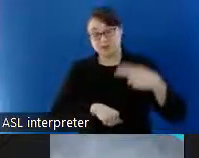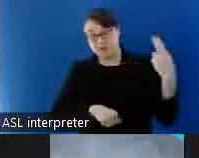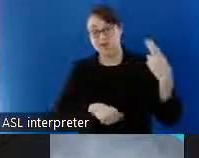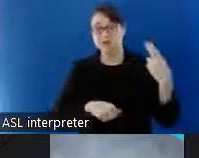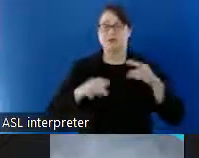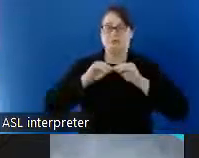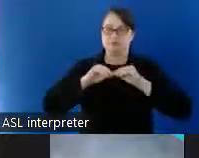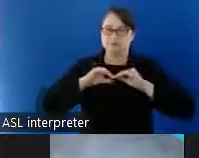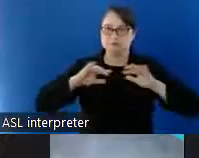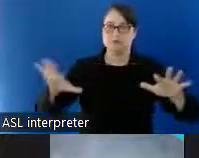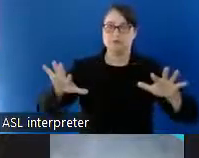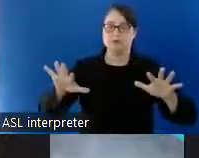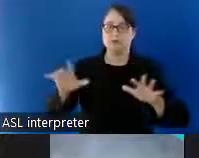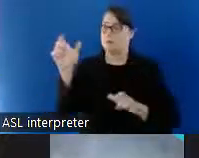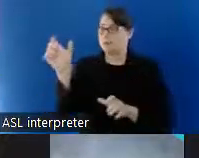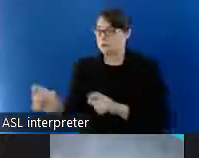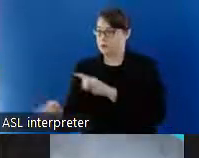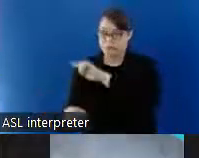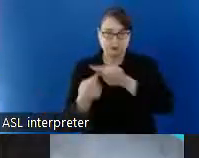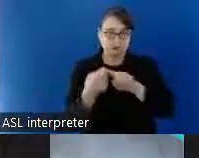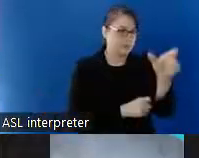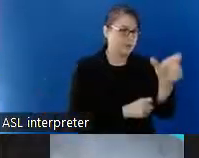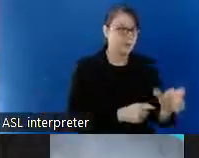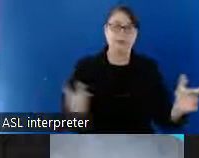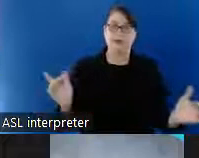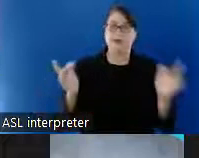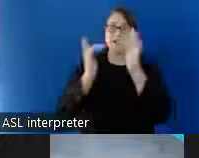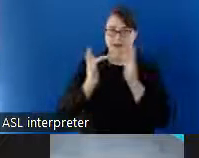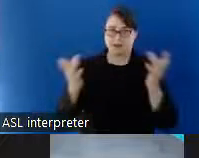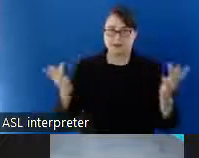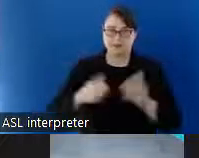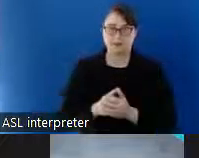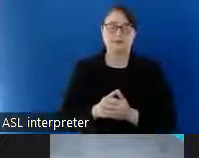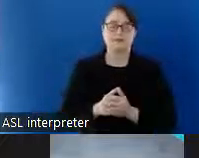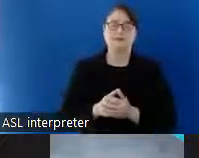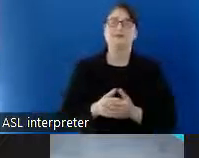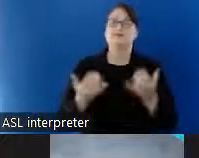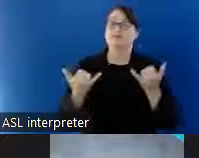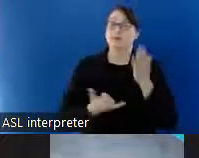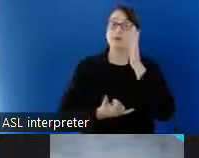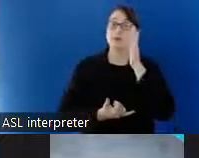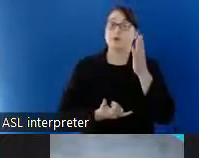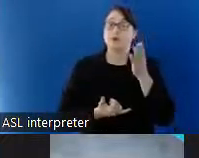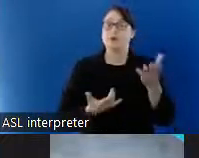widely through person-to-person contact. Now I'll cover some details on the current outbreak.